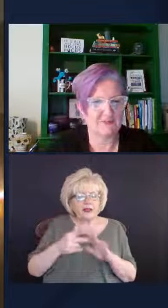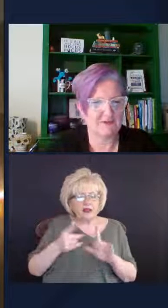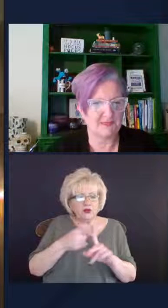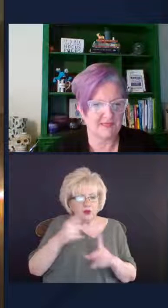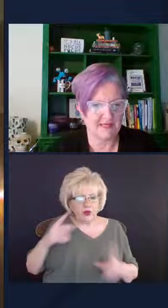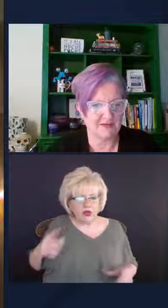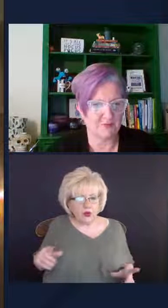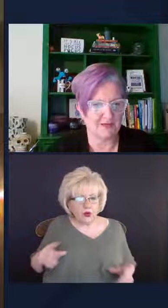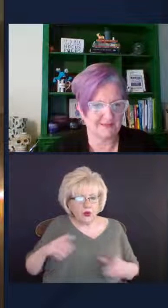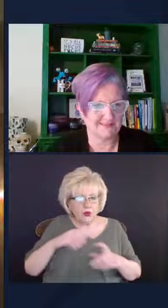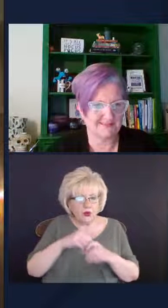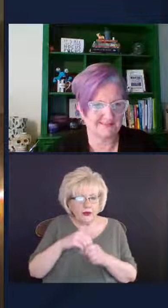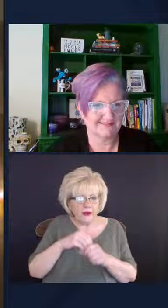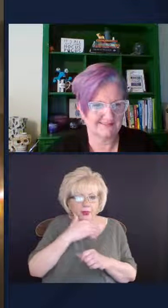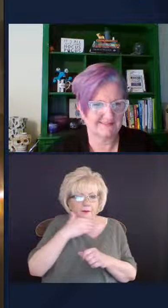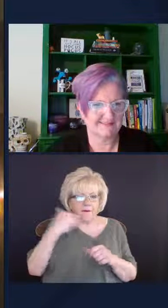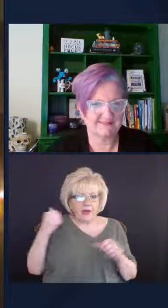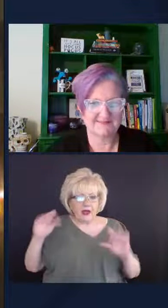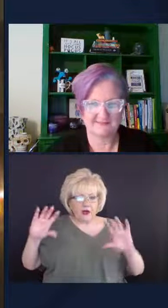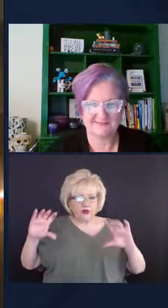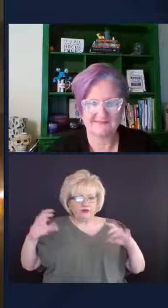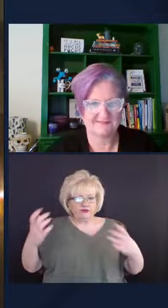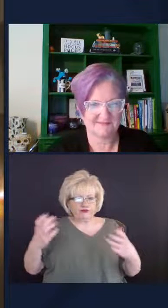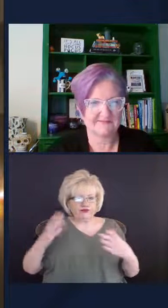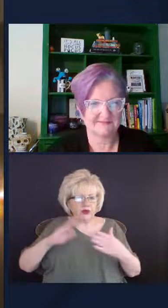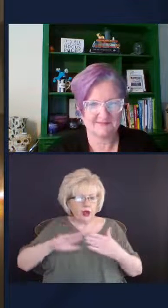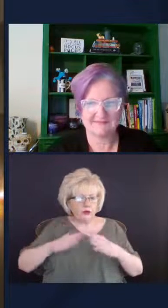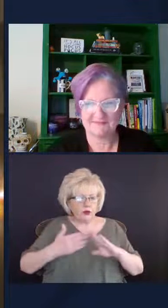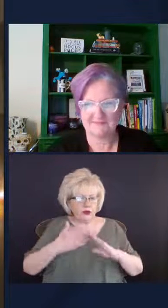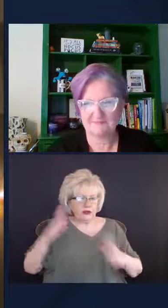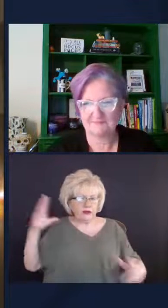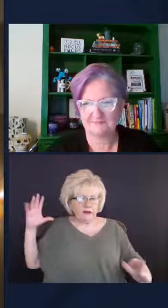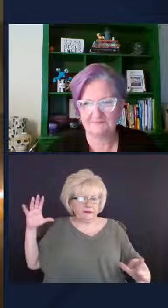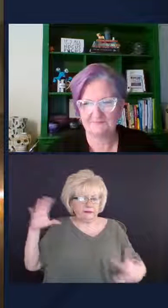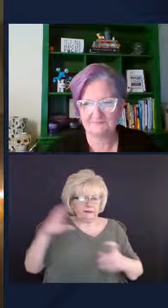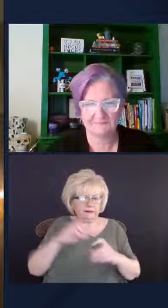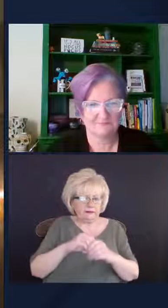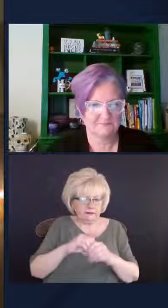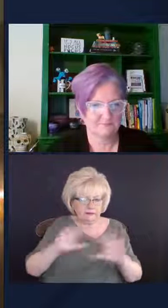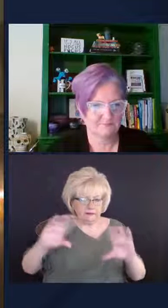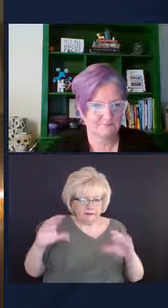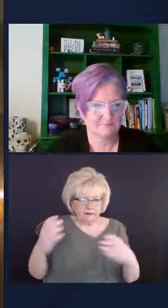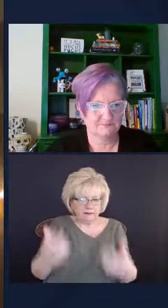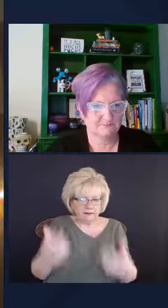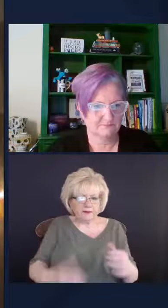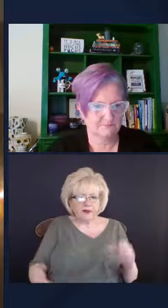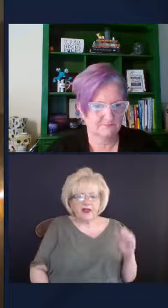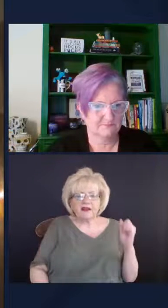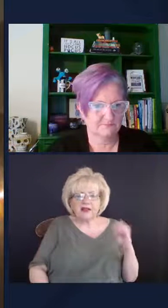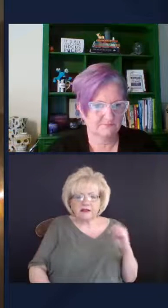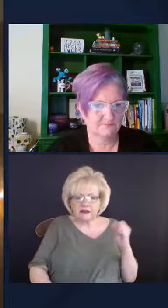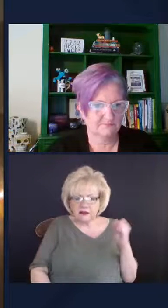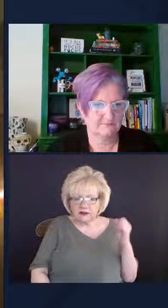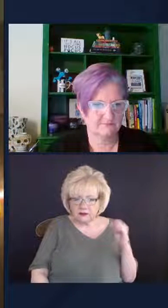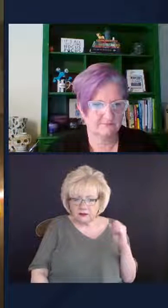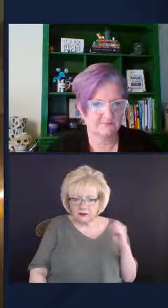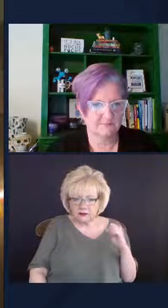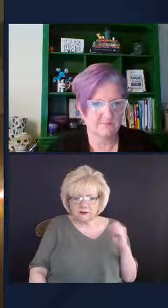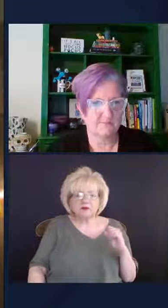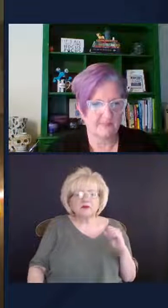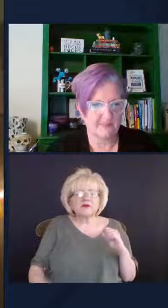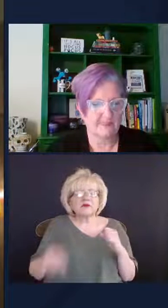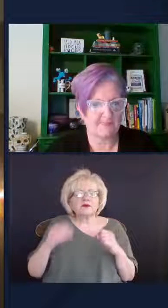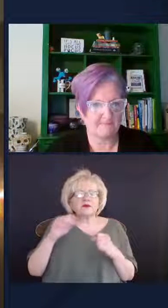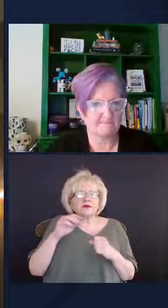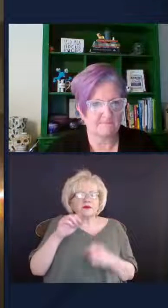of the community that you want. Yeah, yeah, exactly. And I Mhm. think the important thing too, if you want to do disability